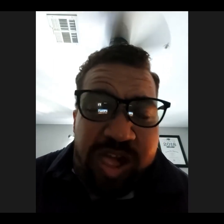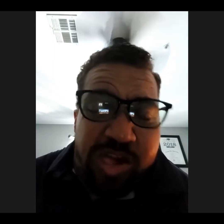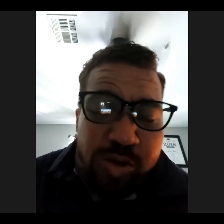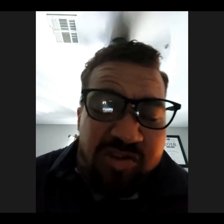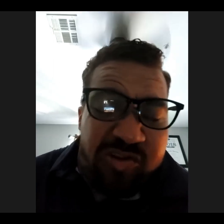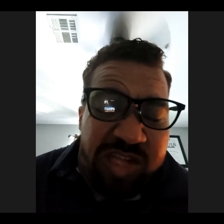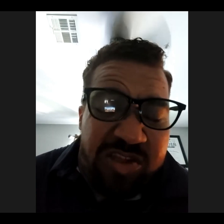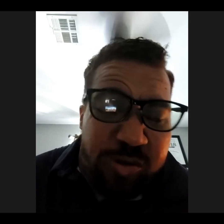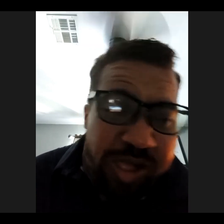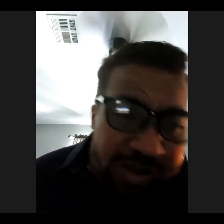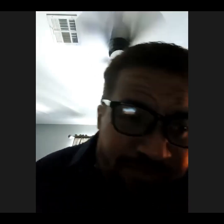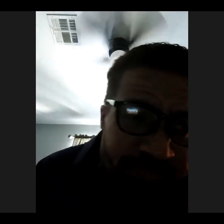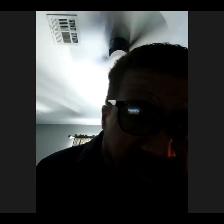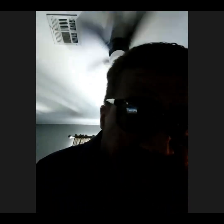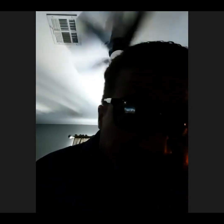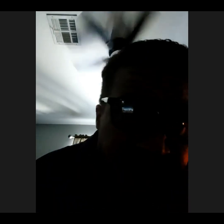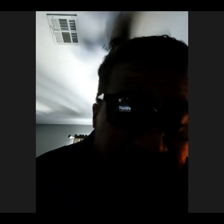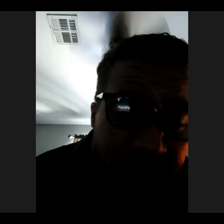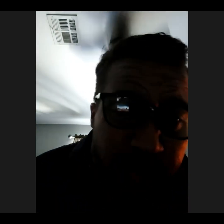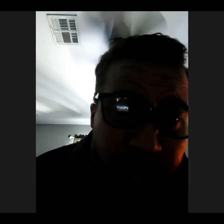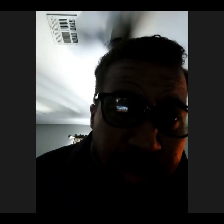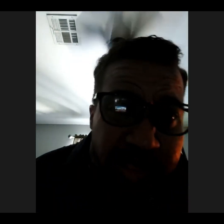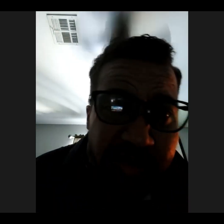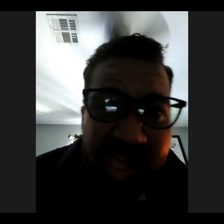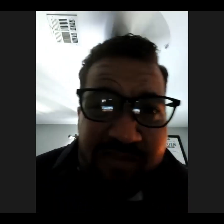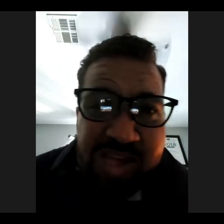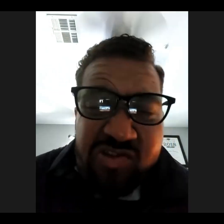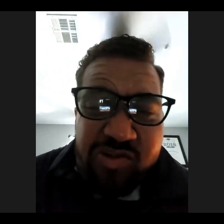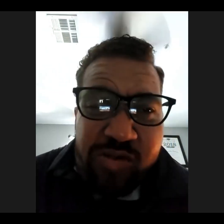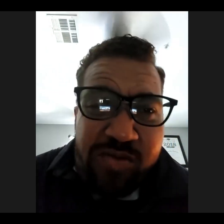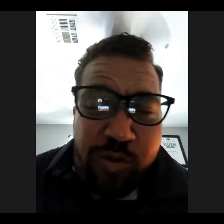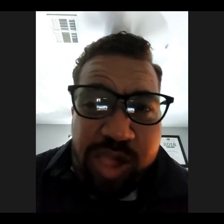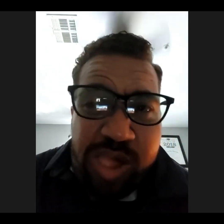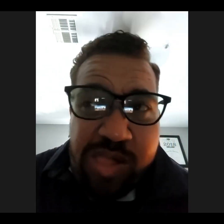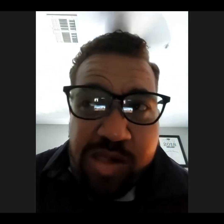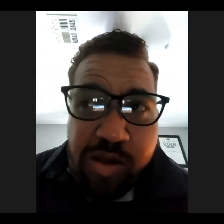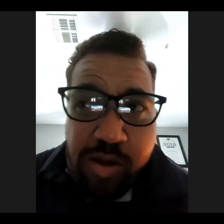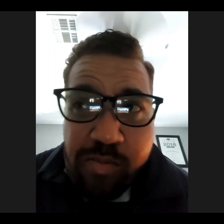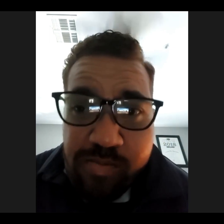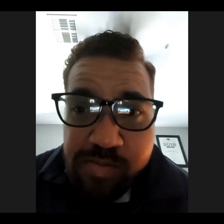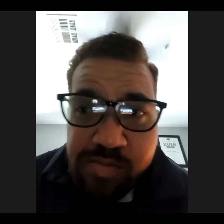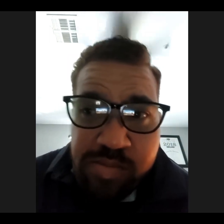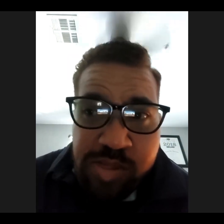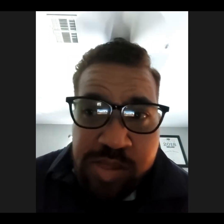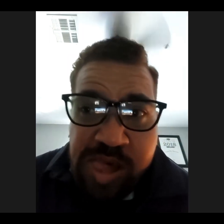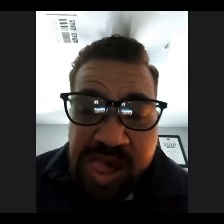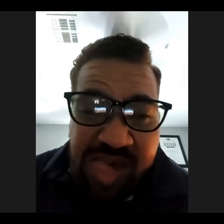work that you're interested in doing. And we were kind of like having an issue like locating an